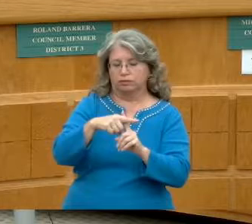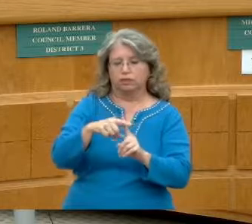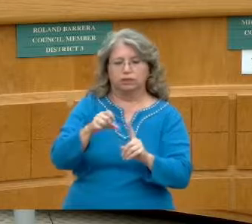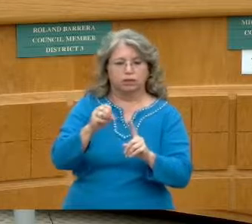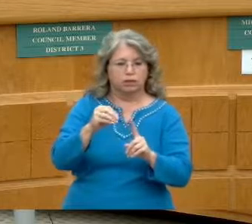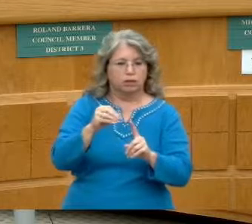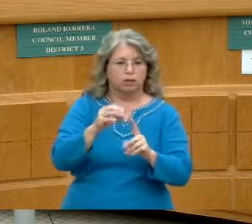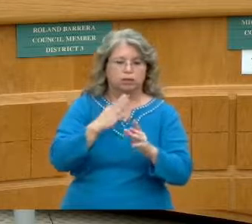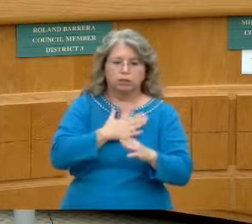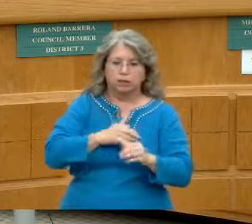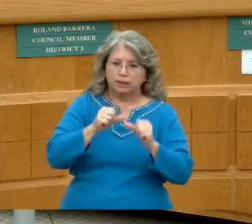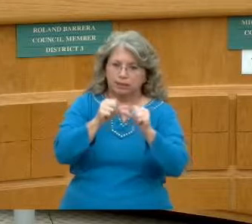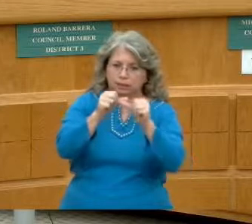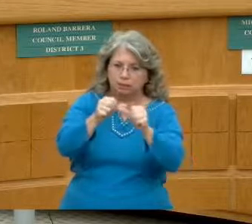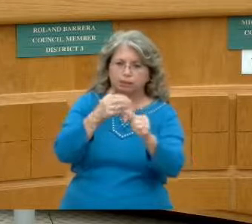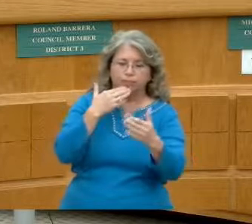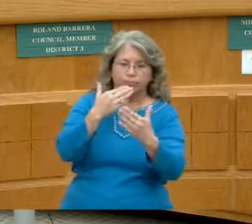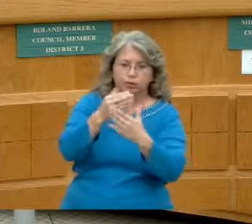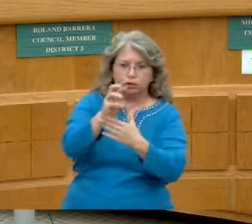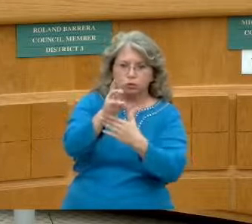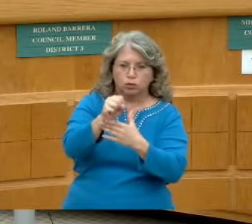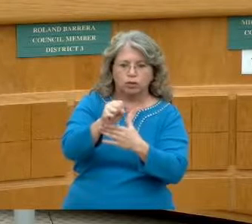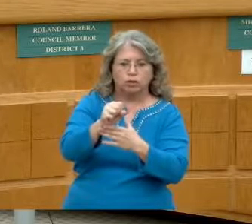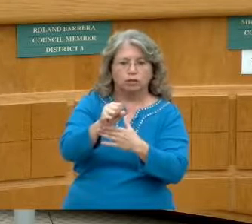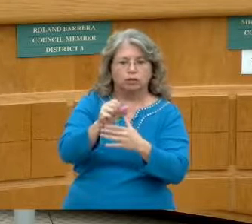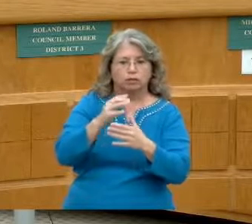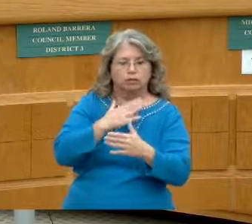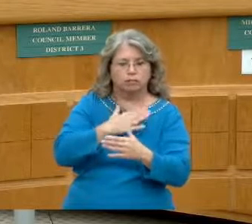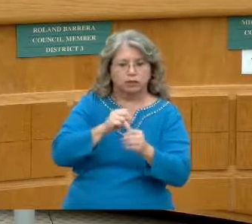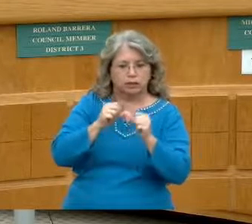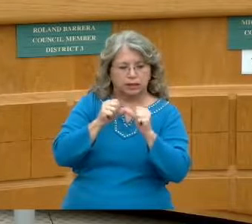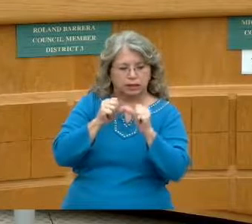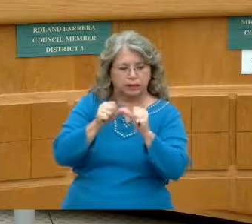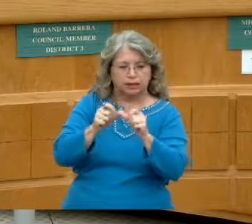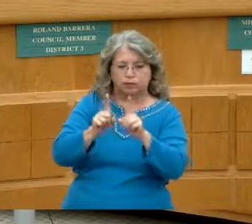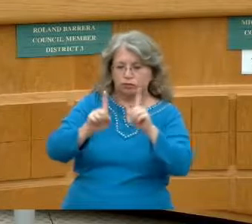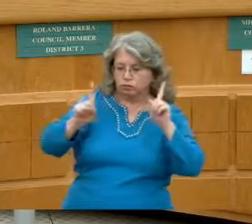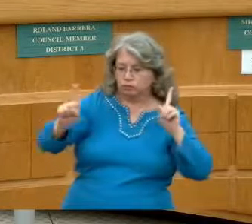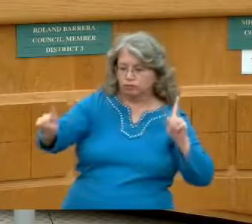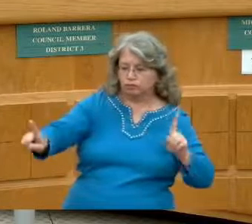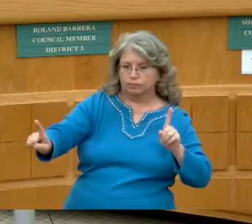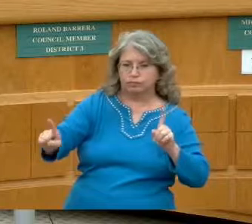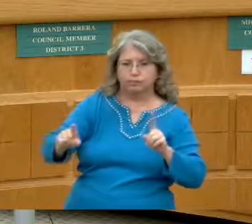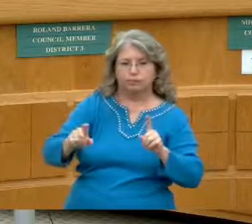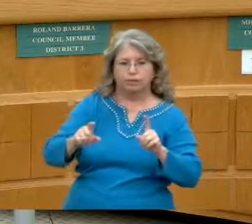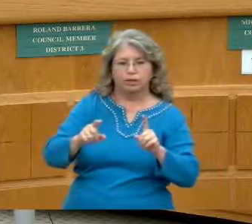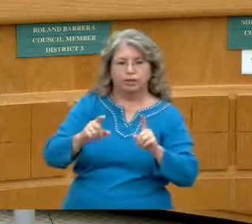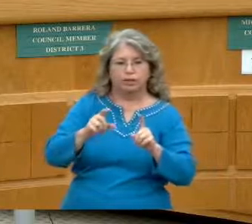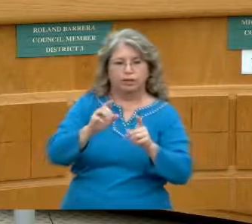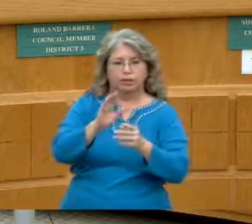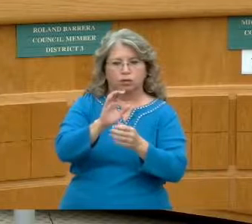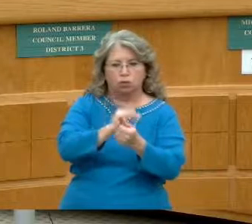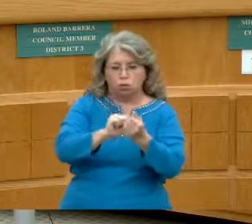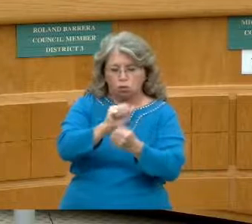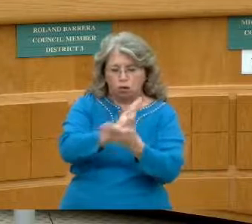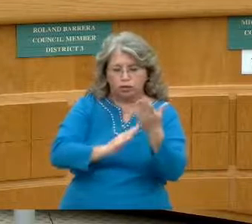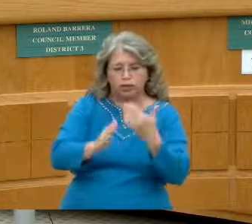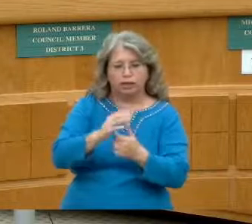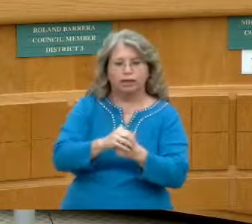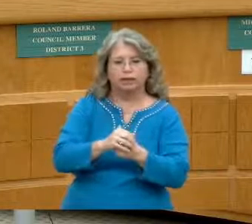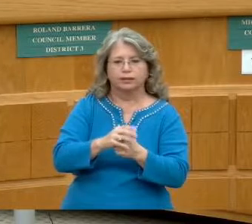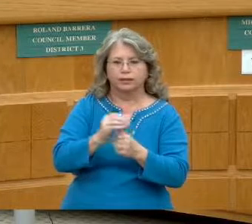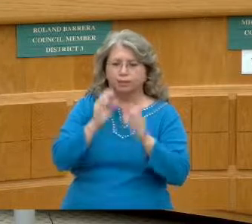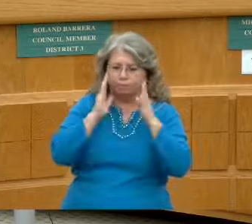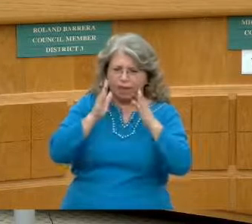in what you're doing, continue to practice your social distancing, your personal hygiene, and pay attention to what you're